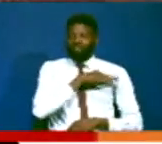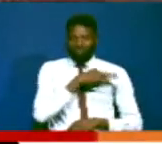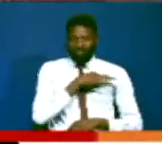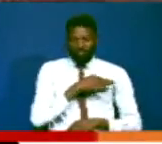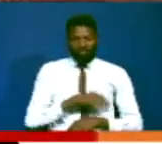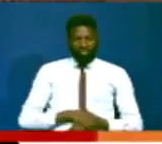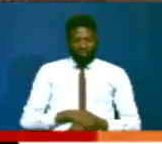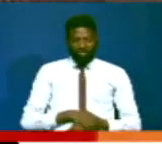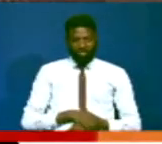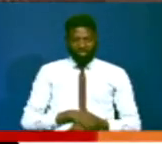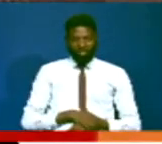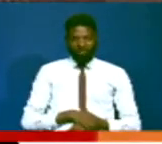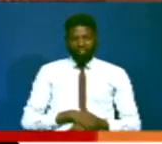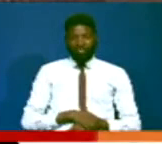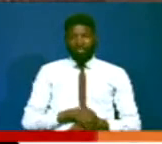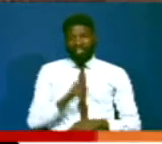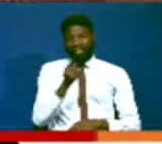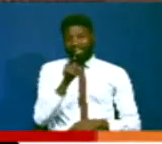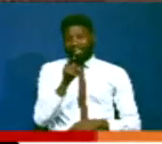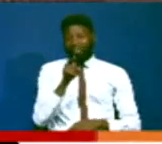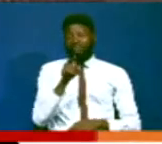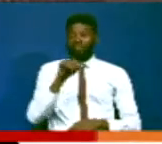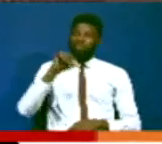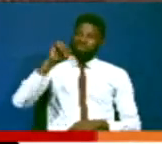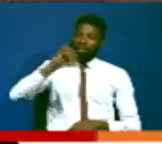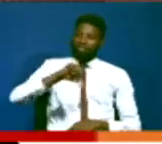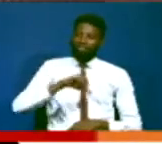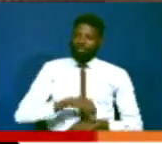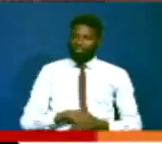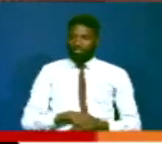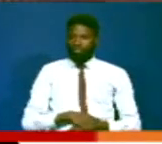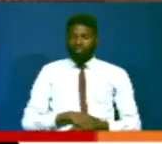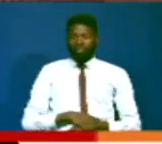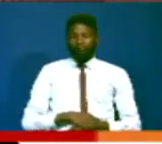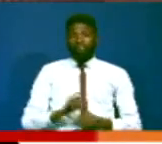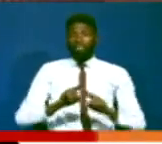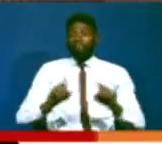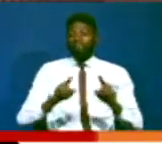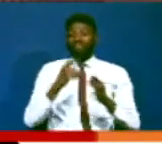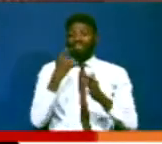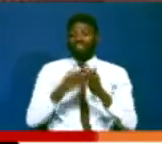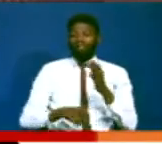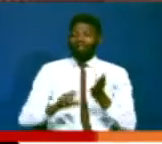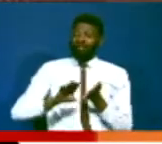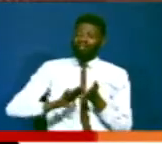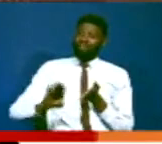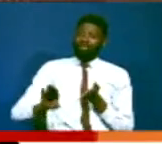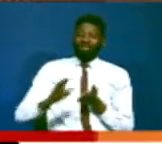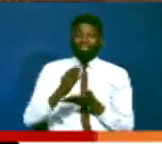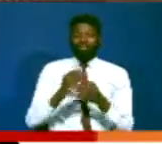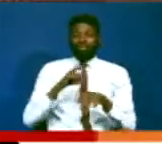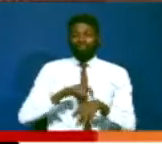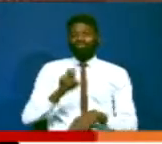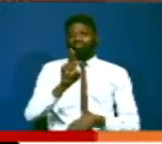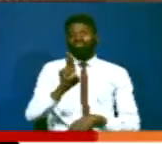want to benefit themselves, which is a bad thing. But tax exemption sometimes is used as a tool